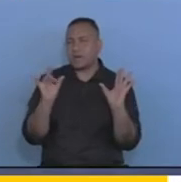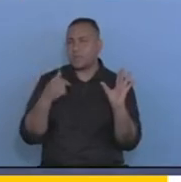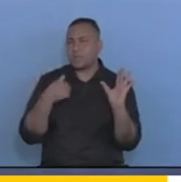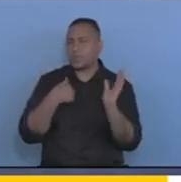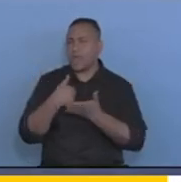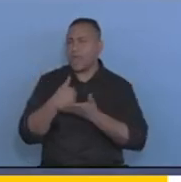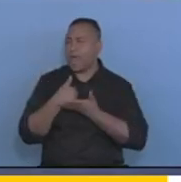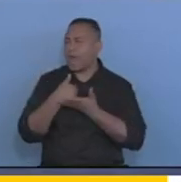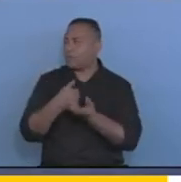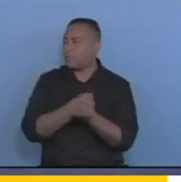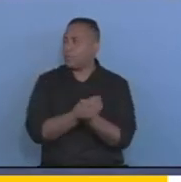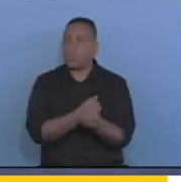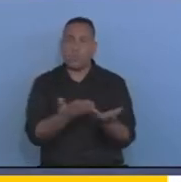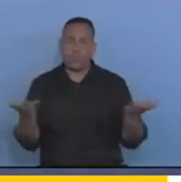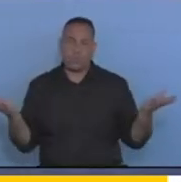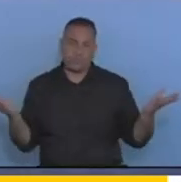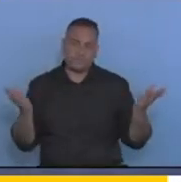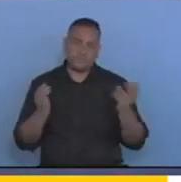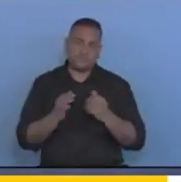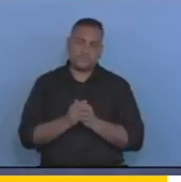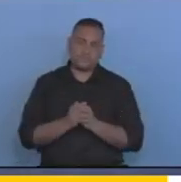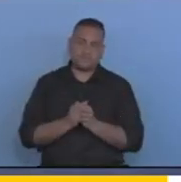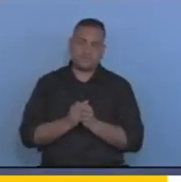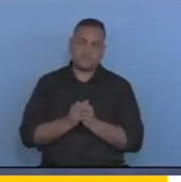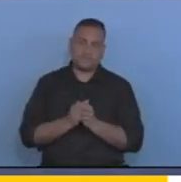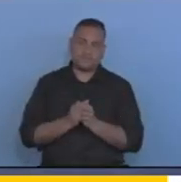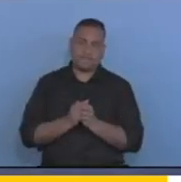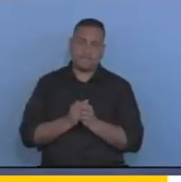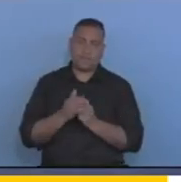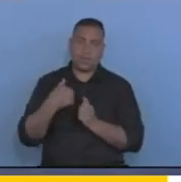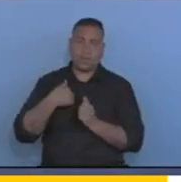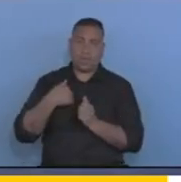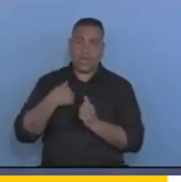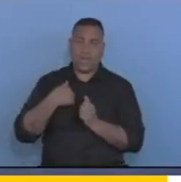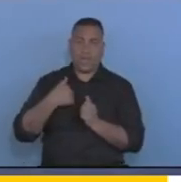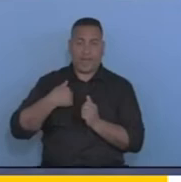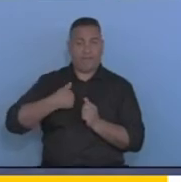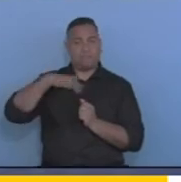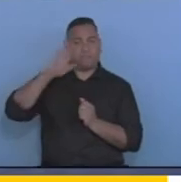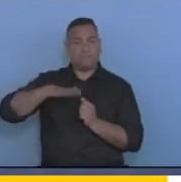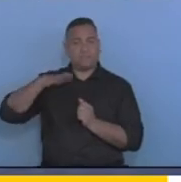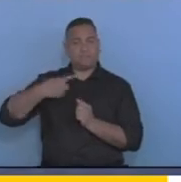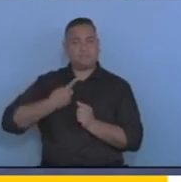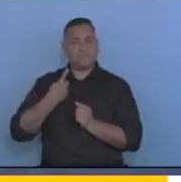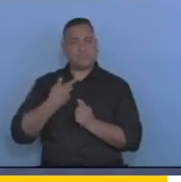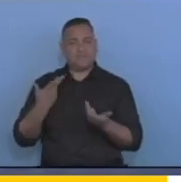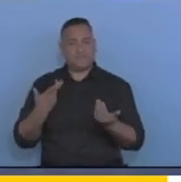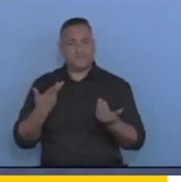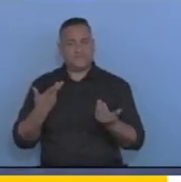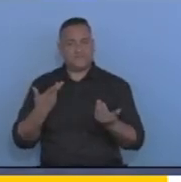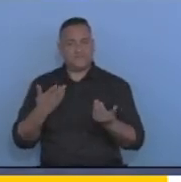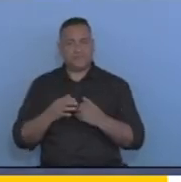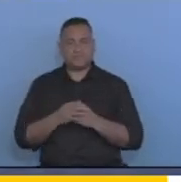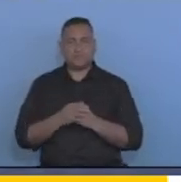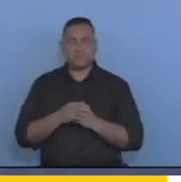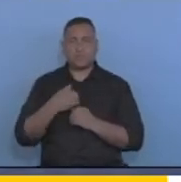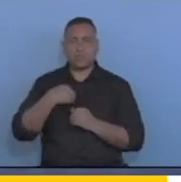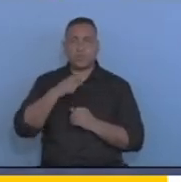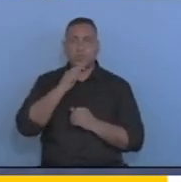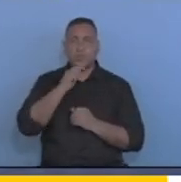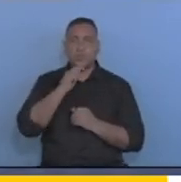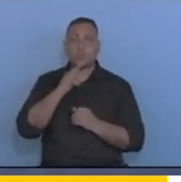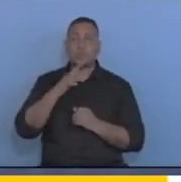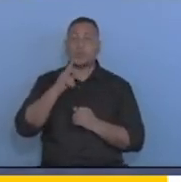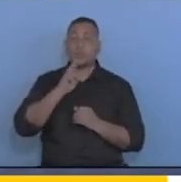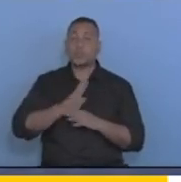then I just want to find out, because, I mean, I paint myself. So what type of painting you got? You different, obviously? Well, we do water-based paints, oil-based